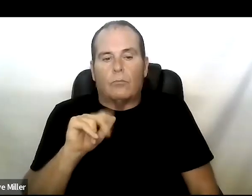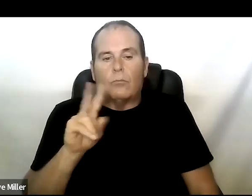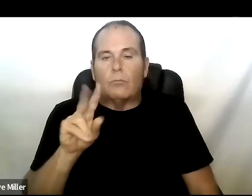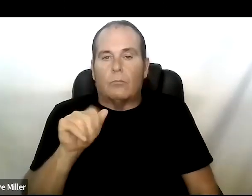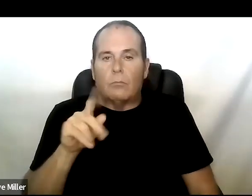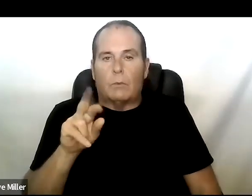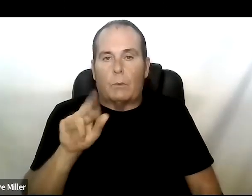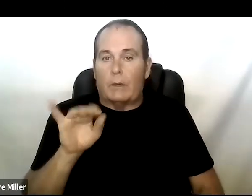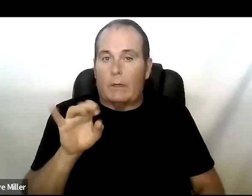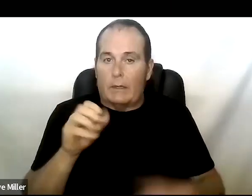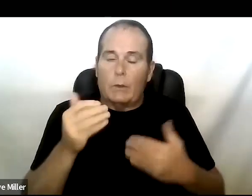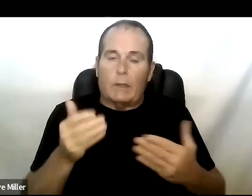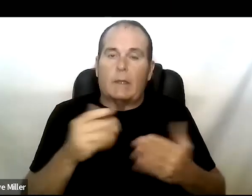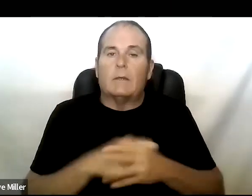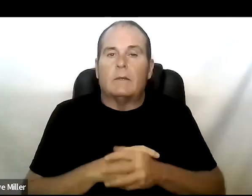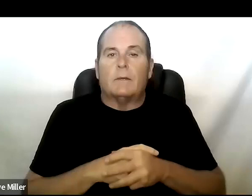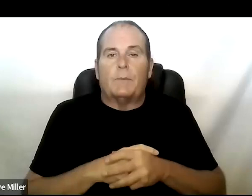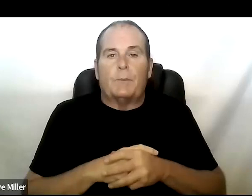Valerie, go ahead.